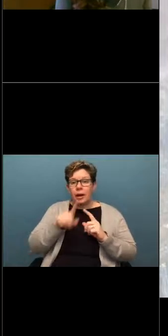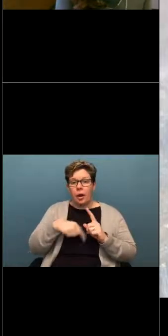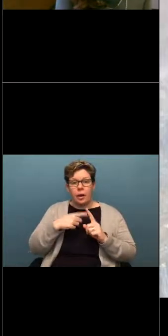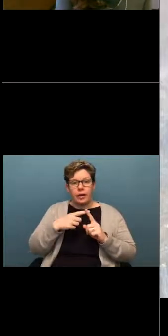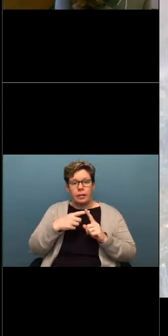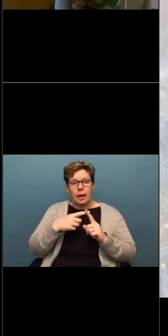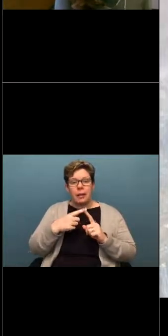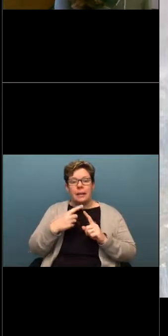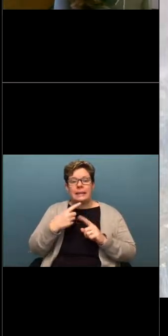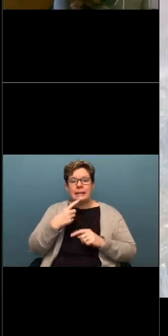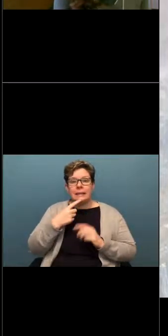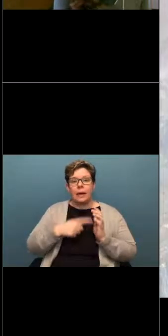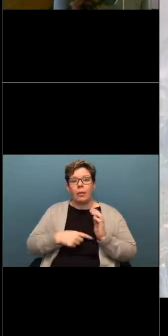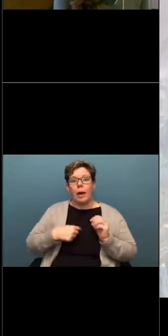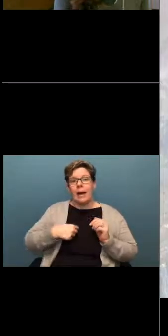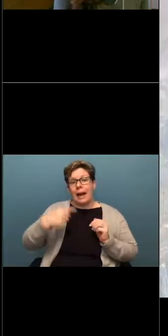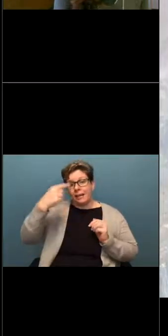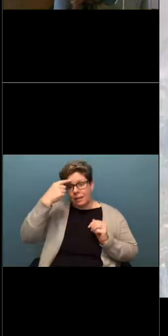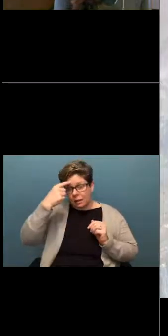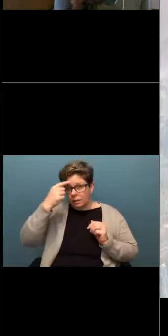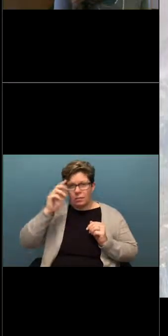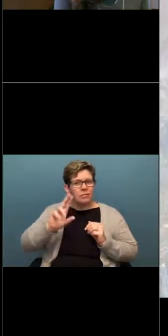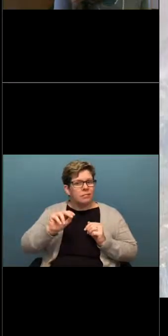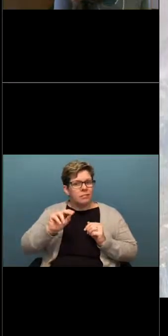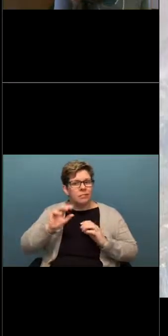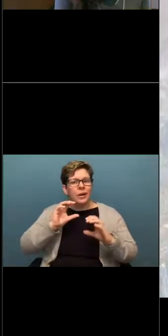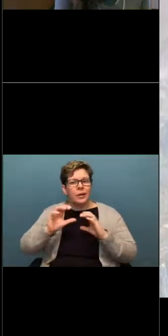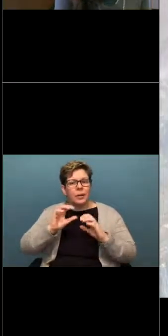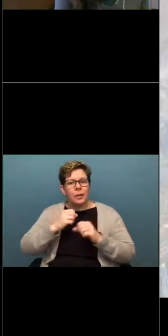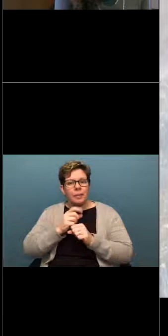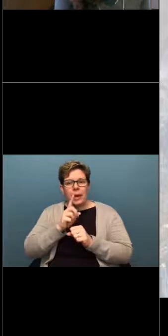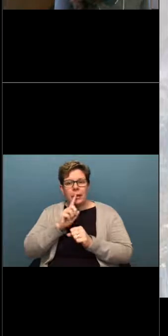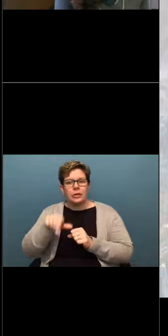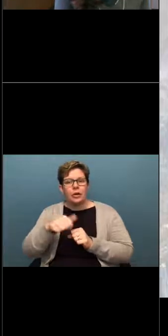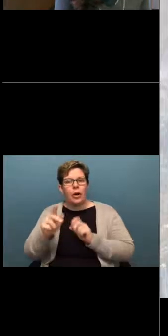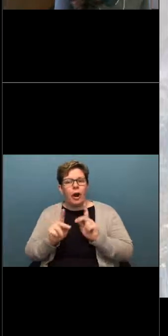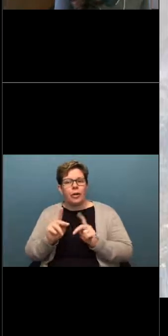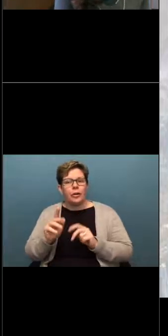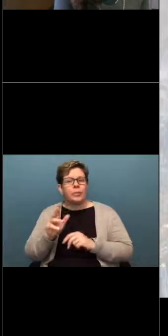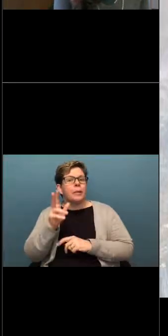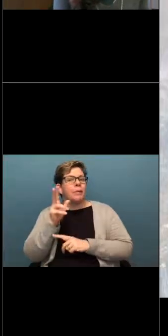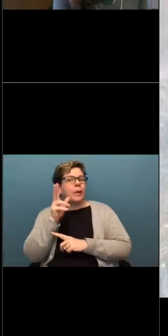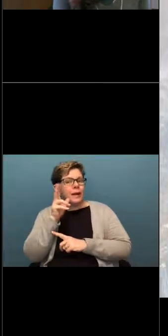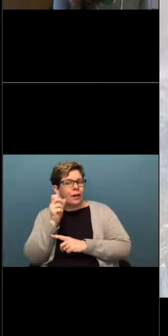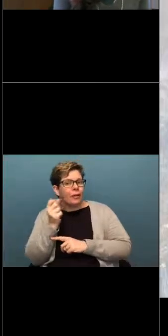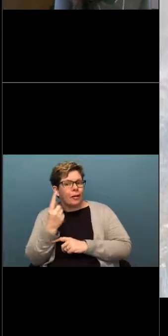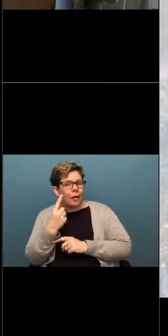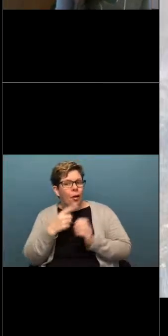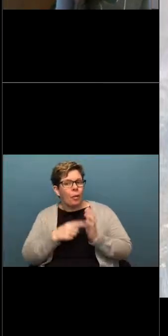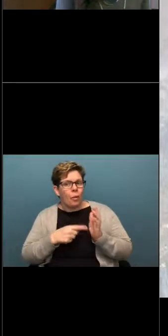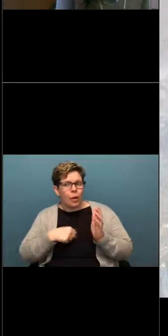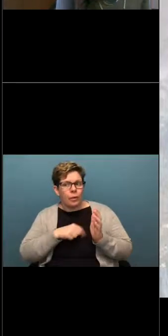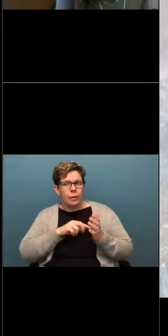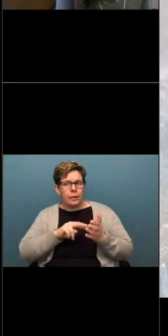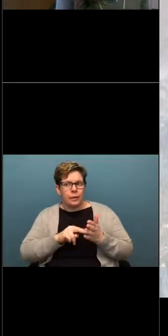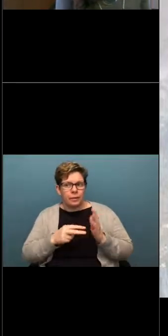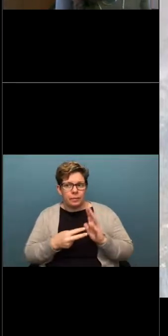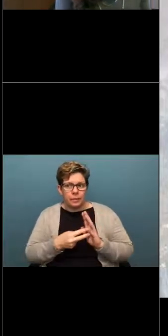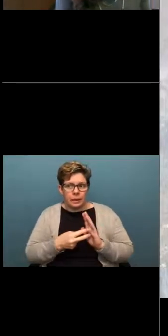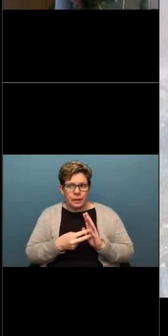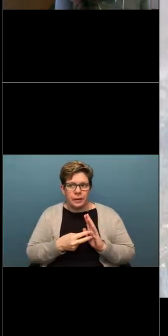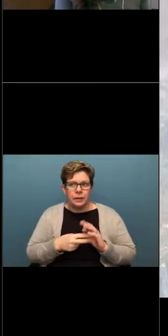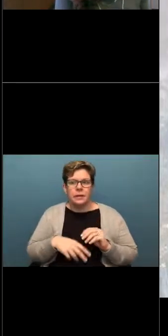we think. Communication is about ensuring others hear what we mean. And I would add, it's also hearing what